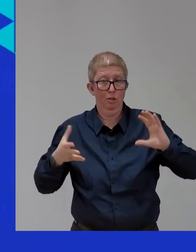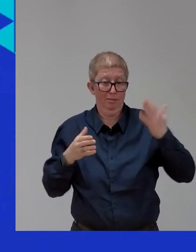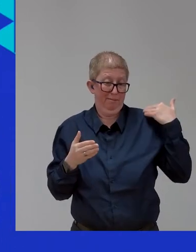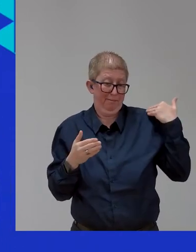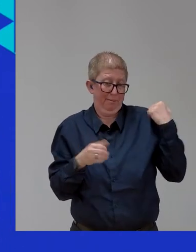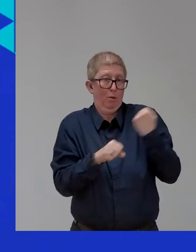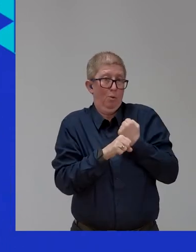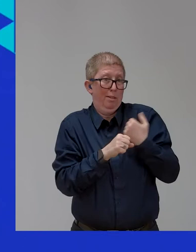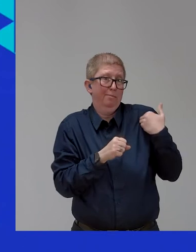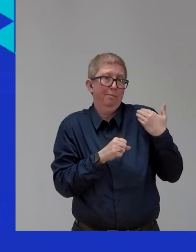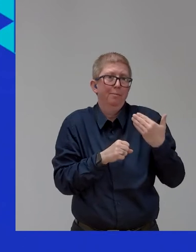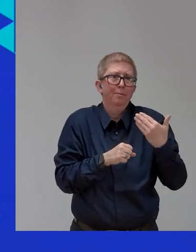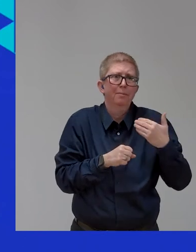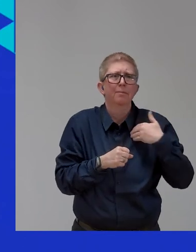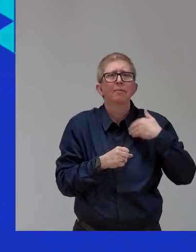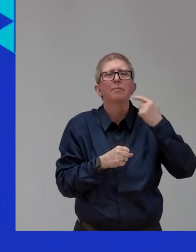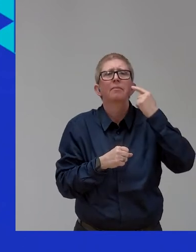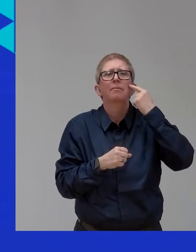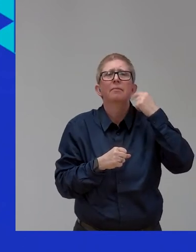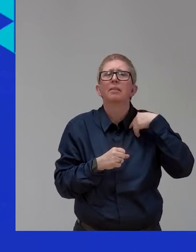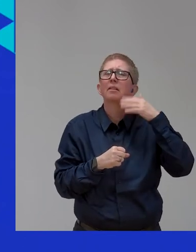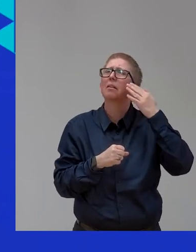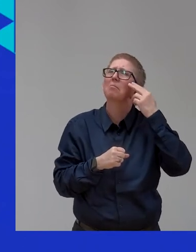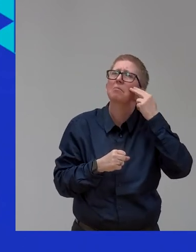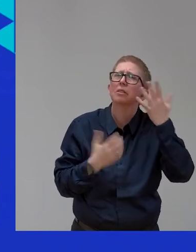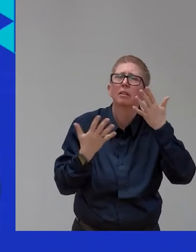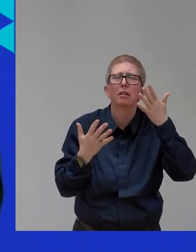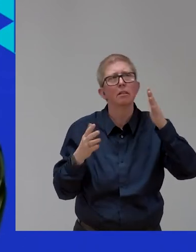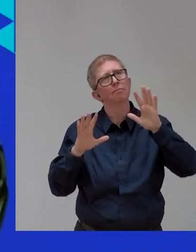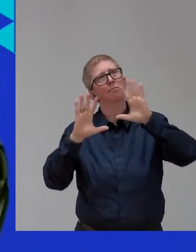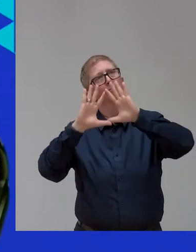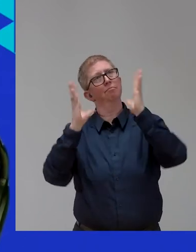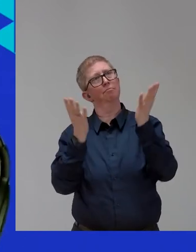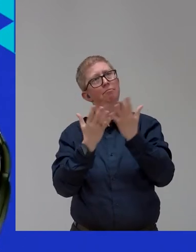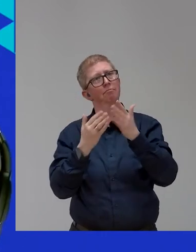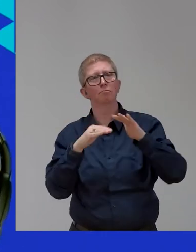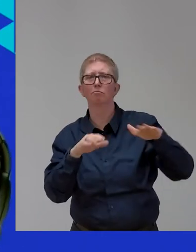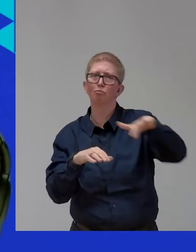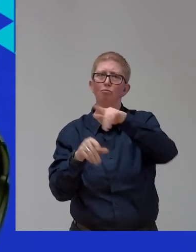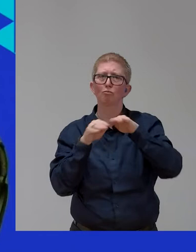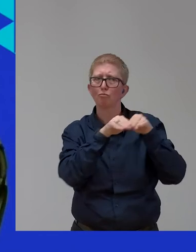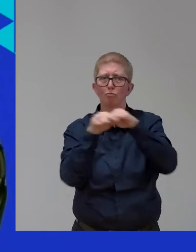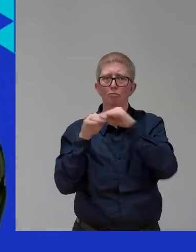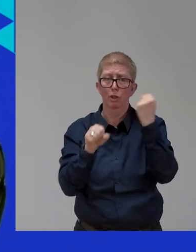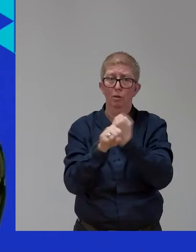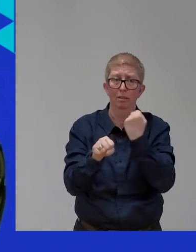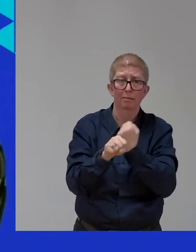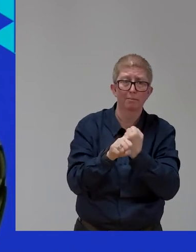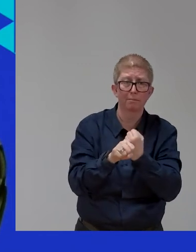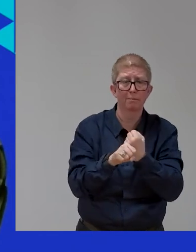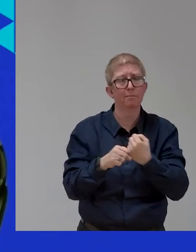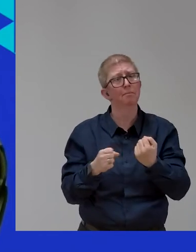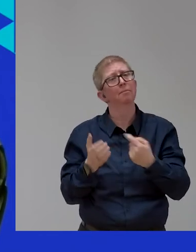in general. So what are the trends, the mega trends in the future of work that we need to be aware of and that we need to be